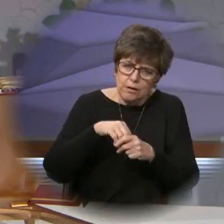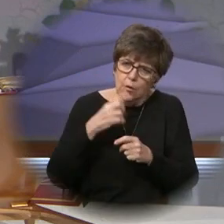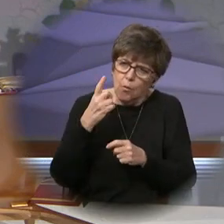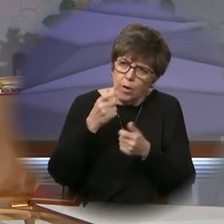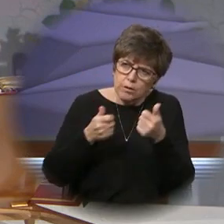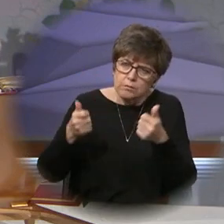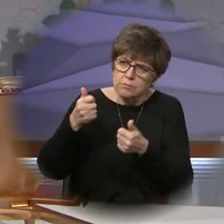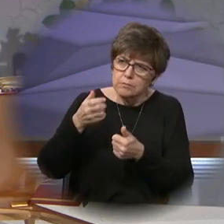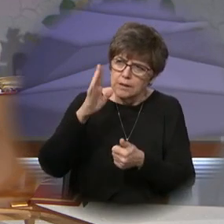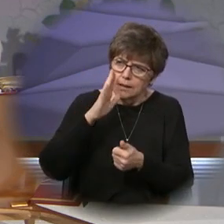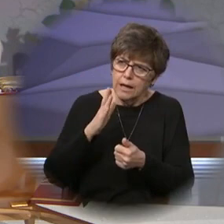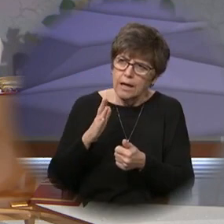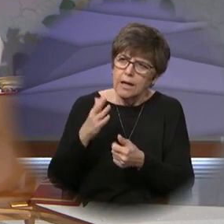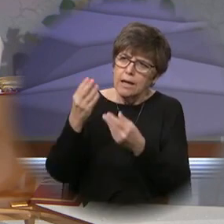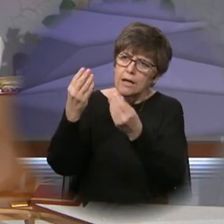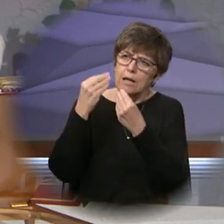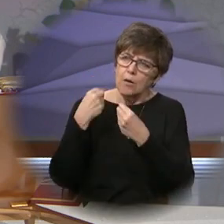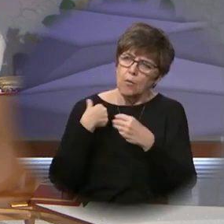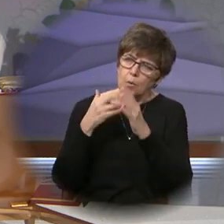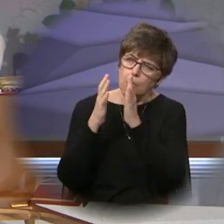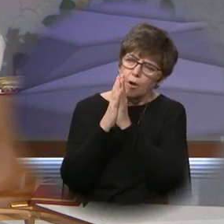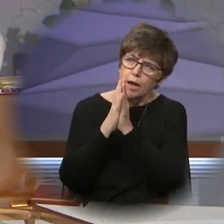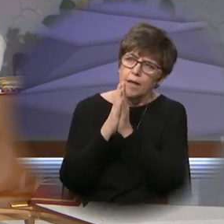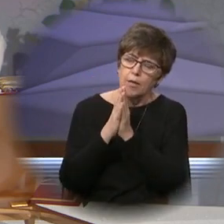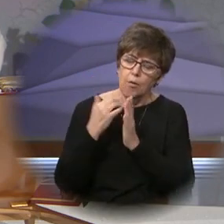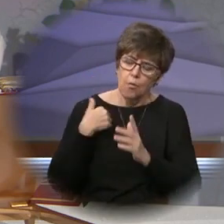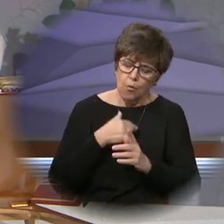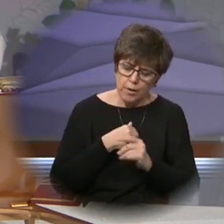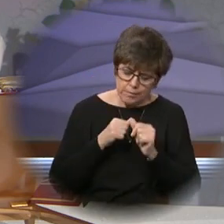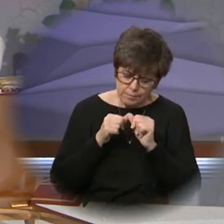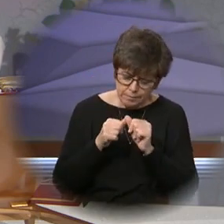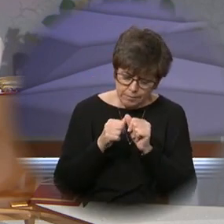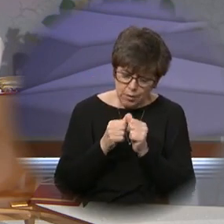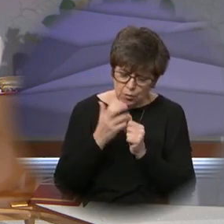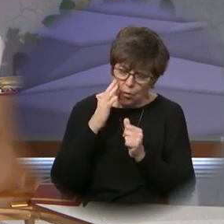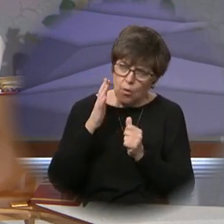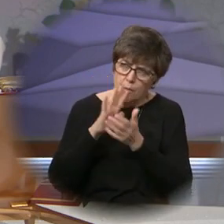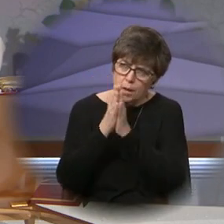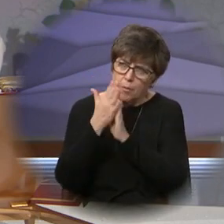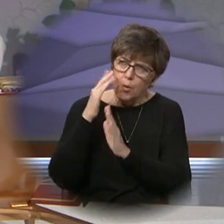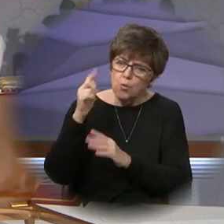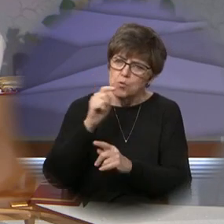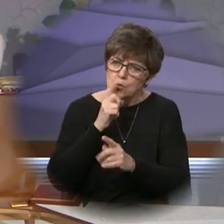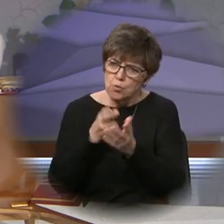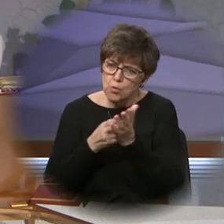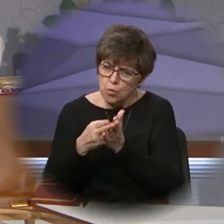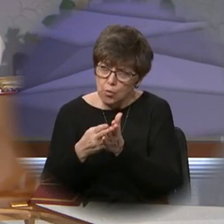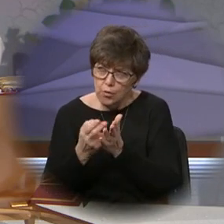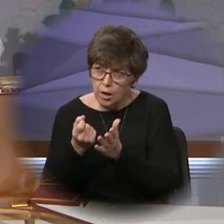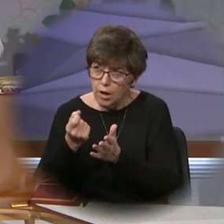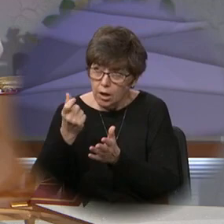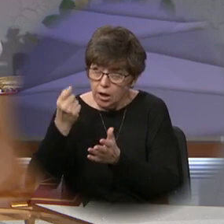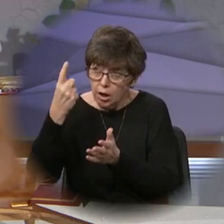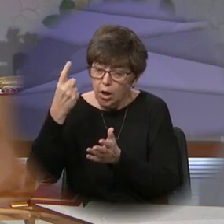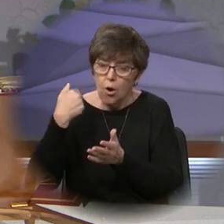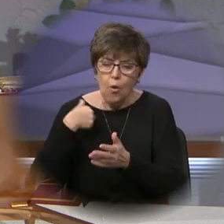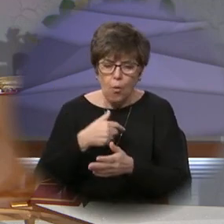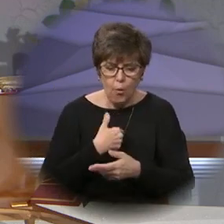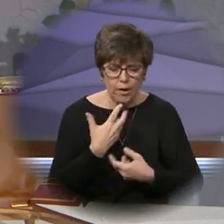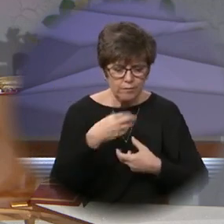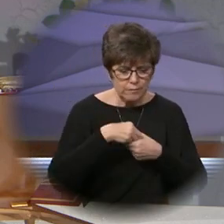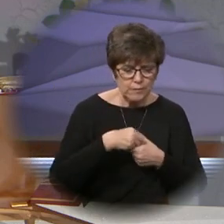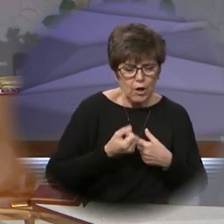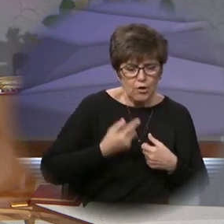supreme Godhead, grant, we pray, that as we have come to know your truth, we may make it ours by a worthy way of